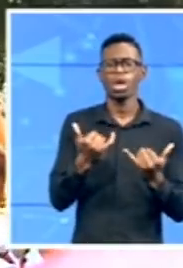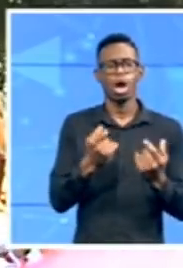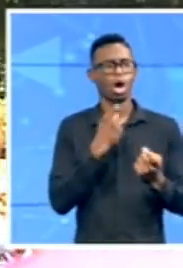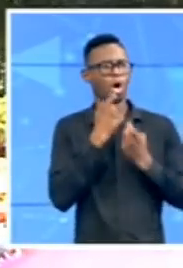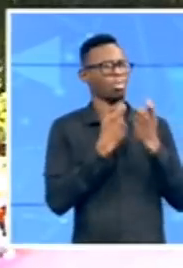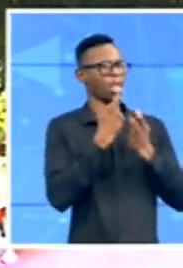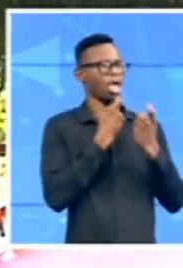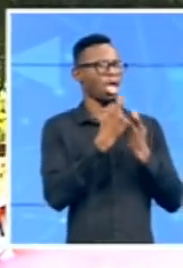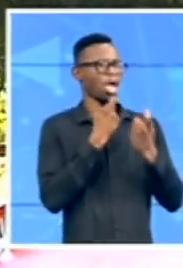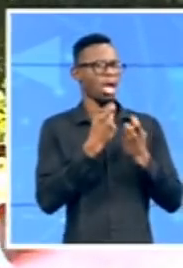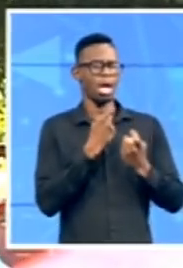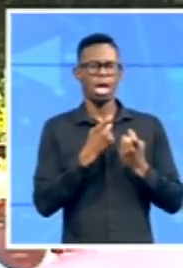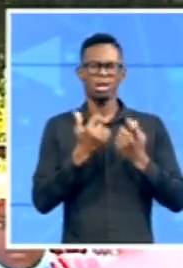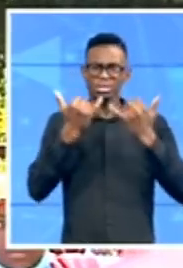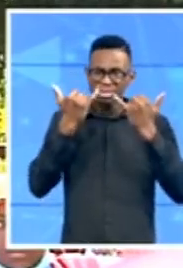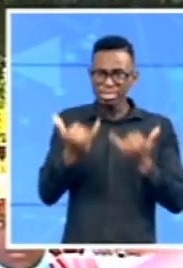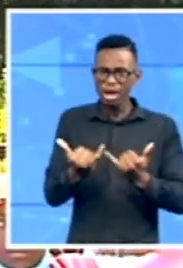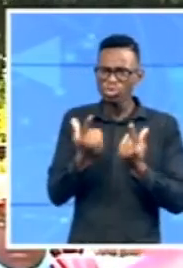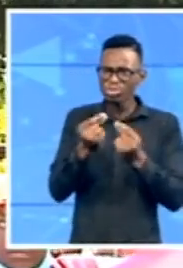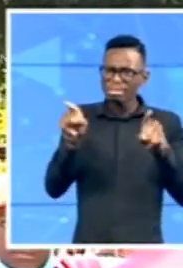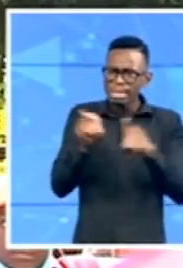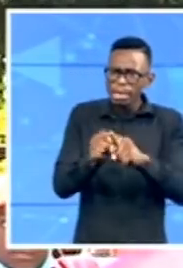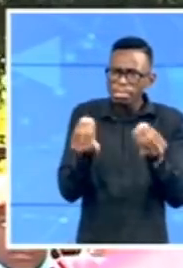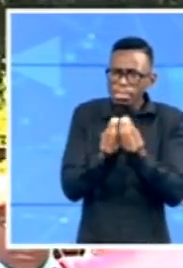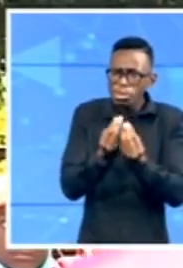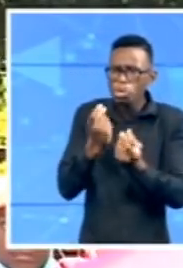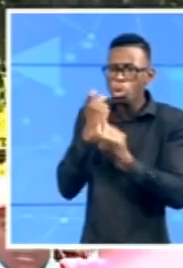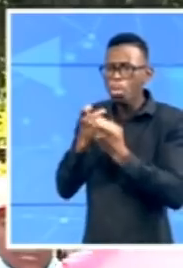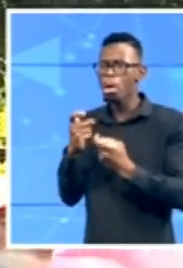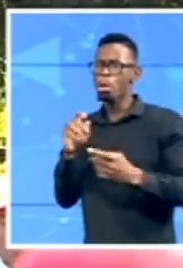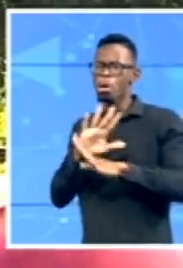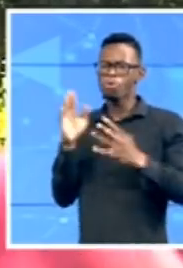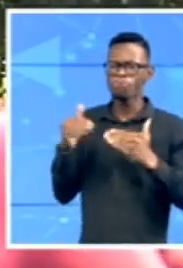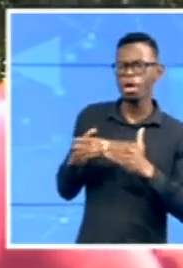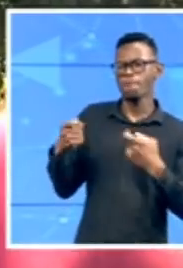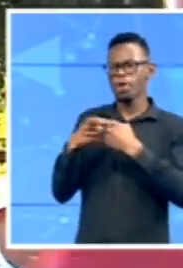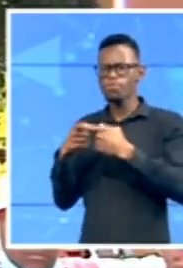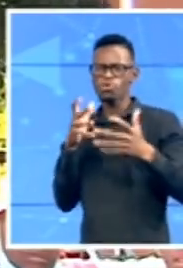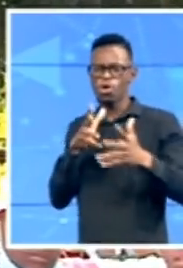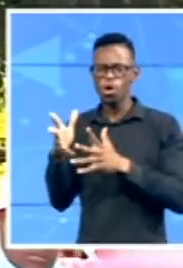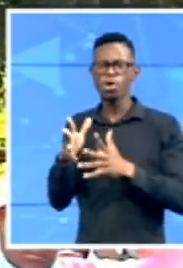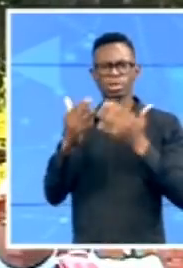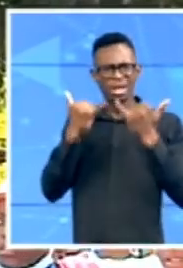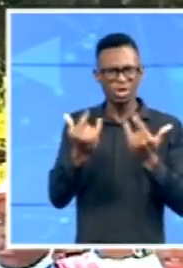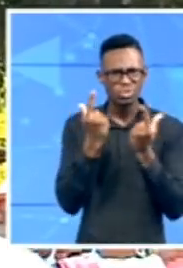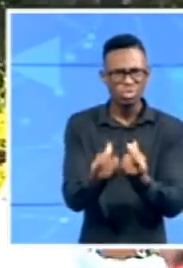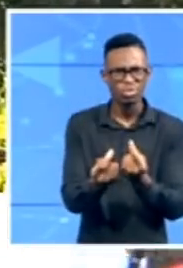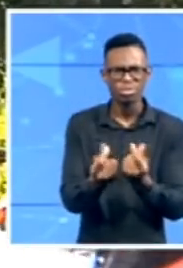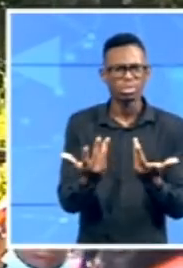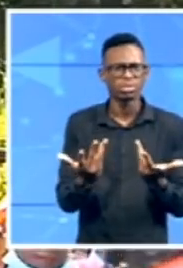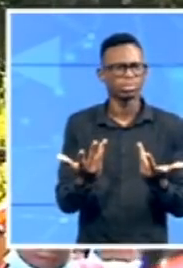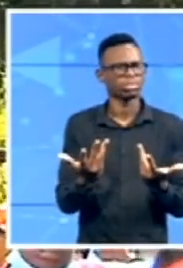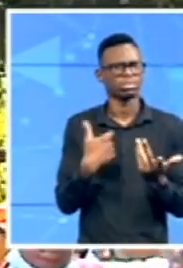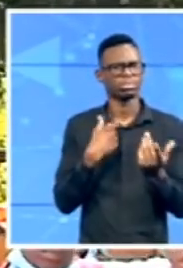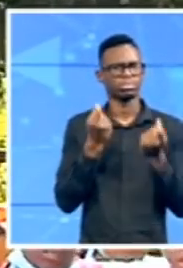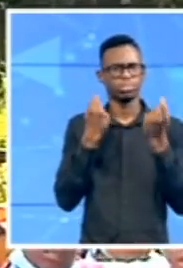the same thing that you're complaining against. So I want to warn you, children, if you have